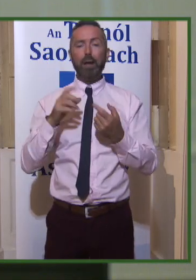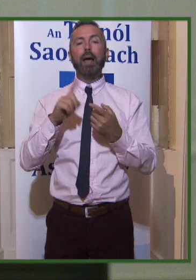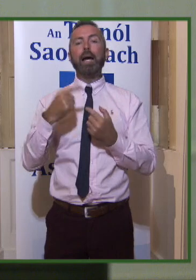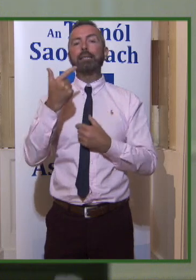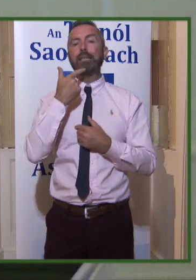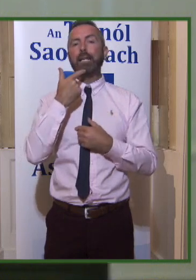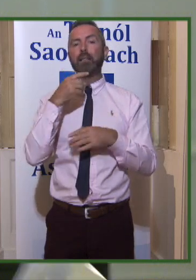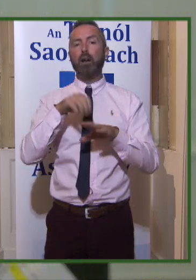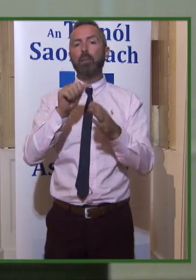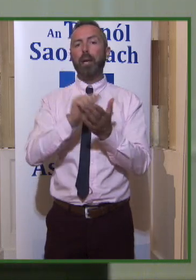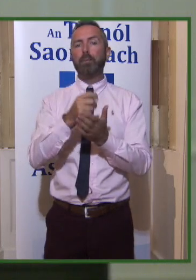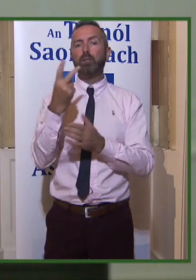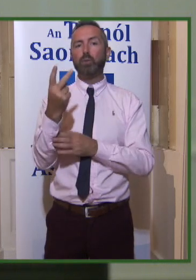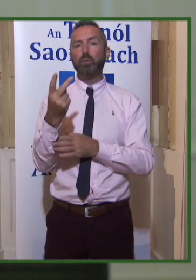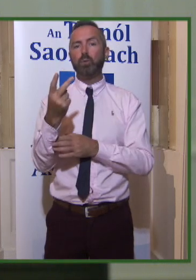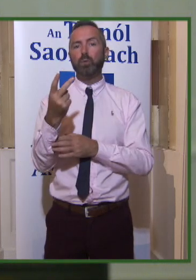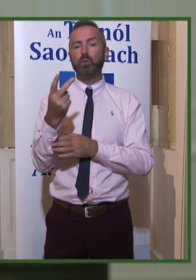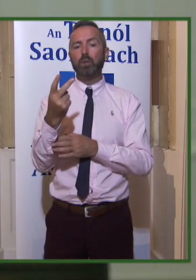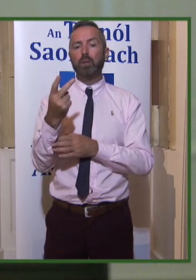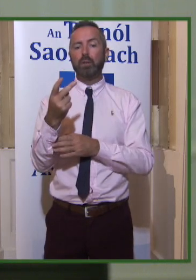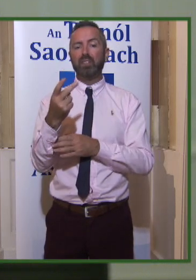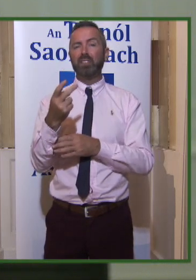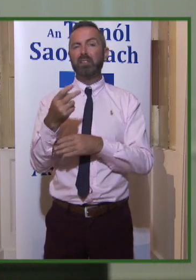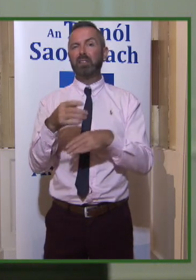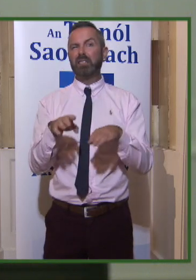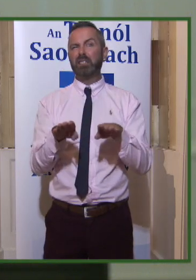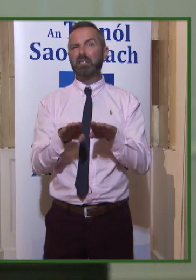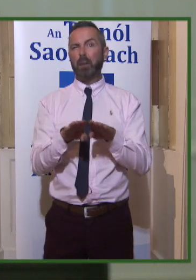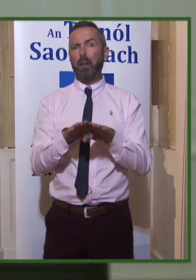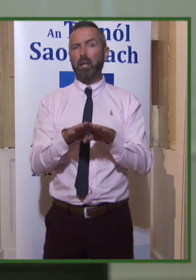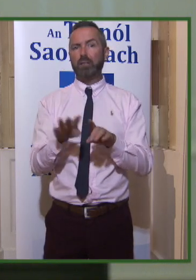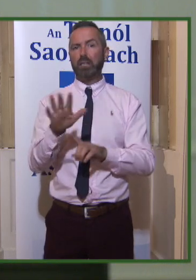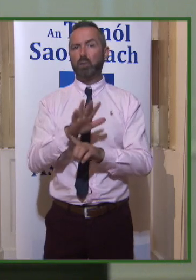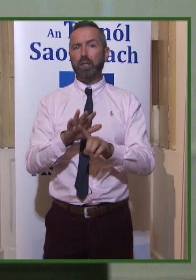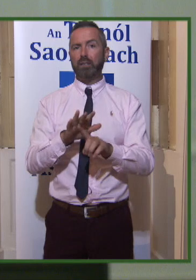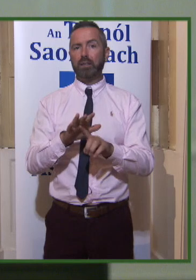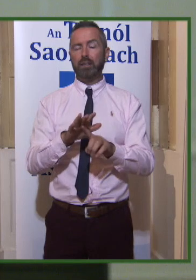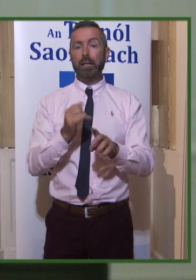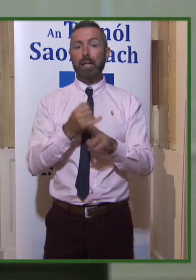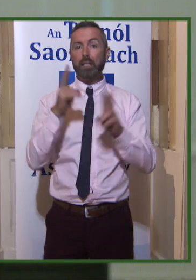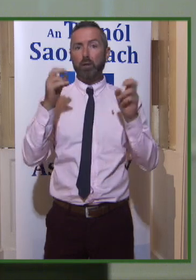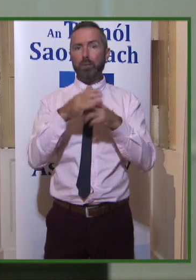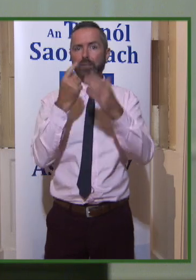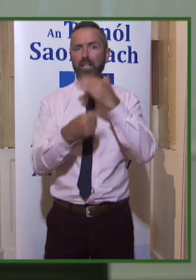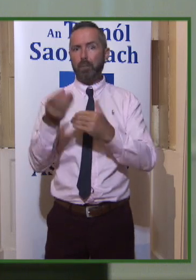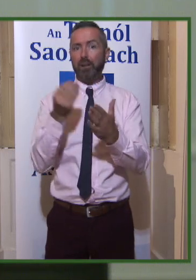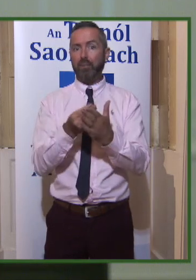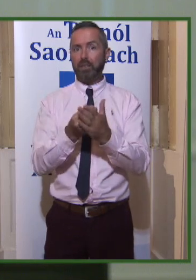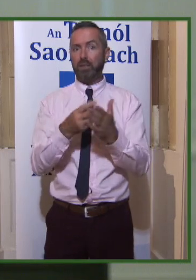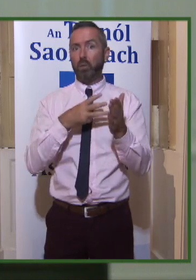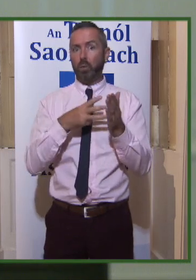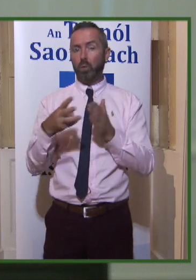on ballot paper 2, I suppose on the same line, that in terms of the independent financing, that while